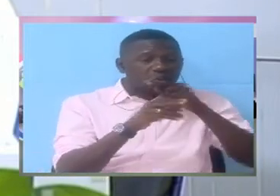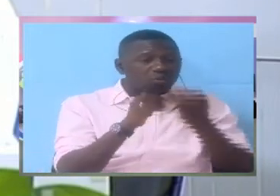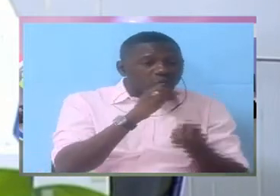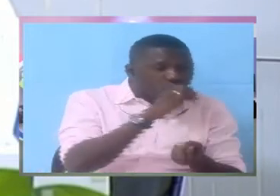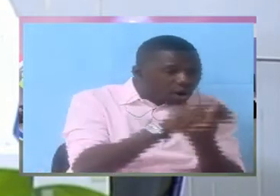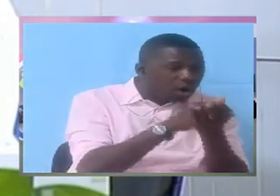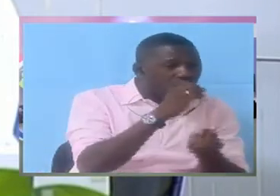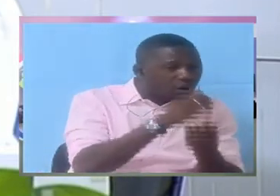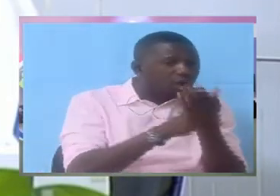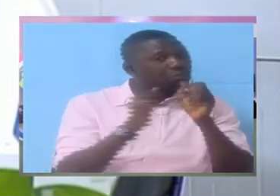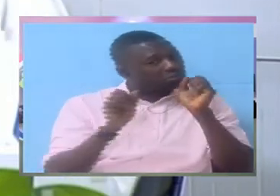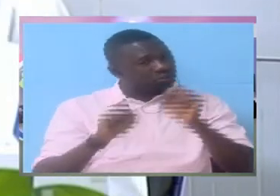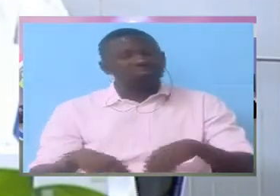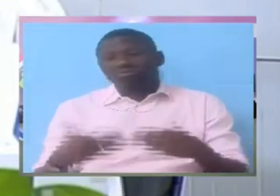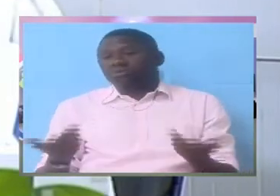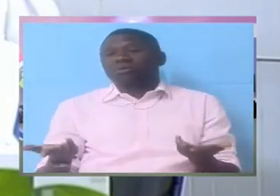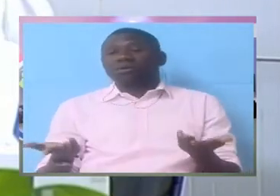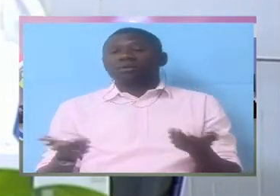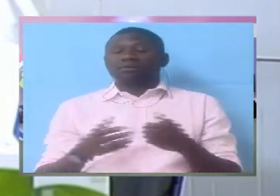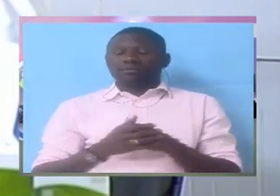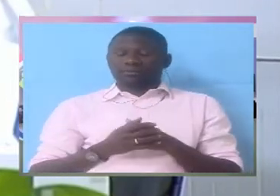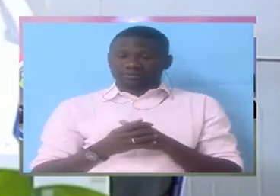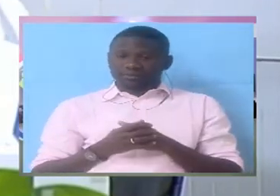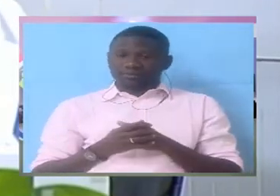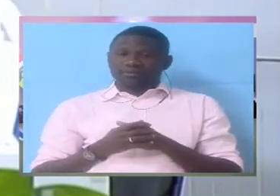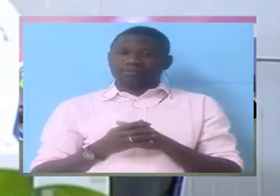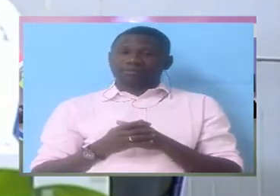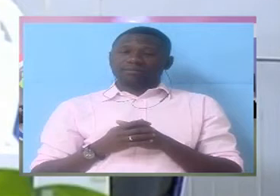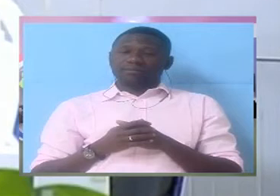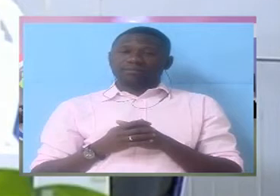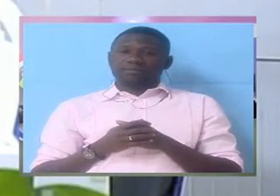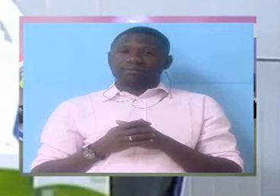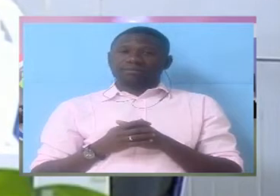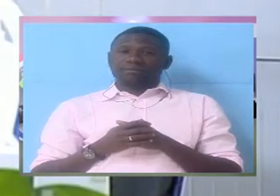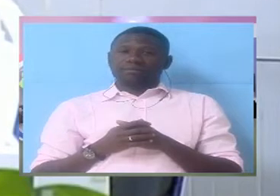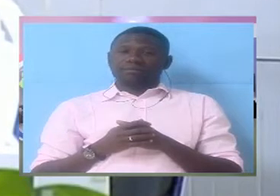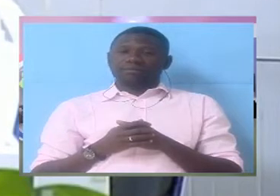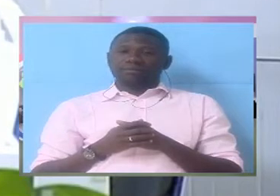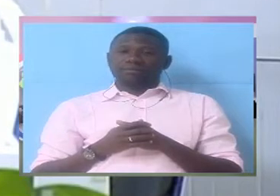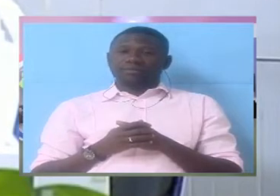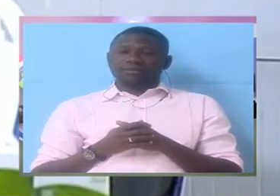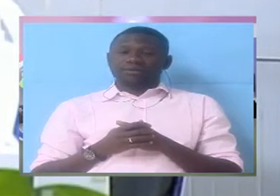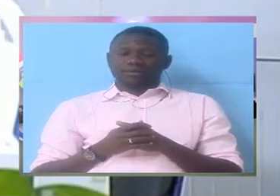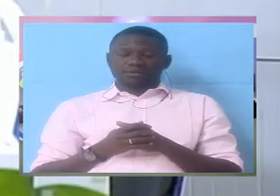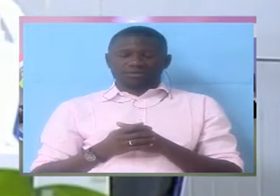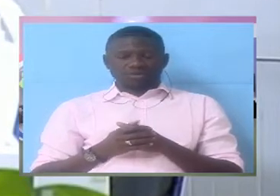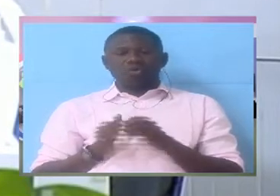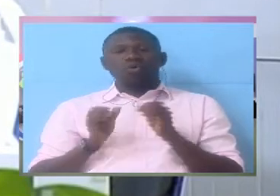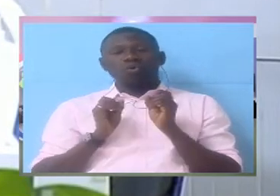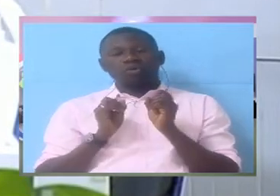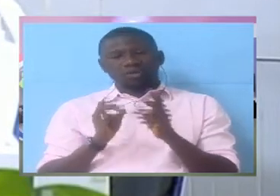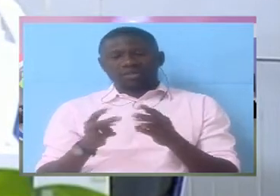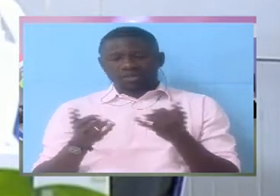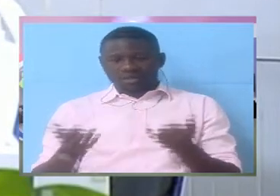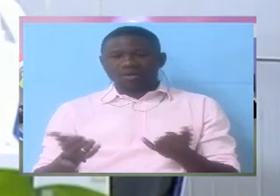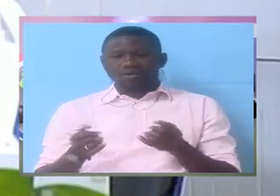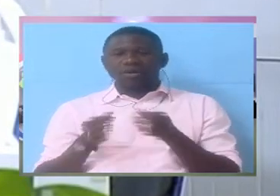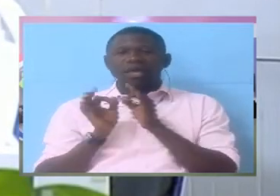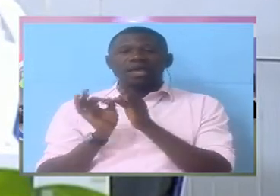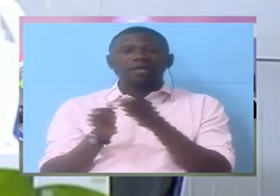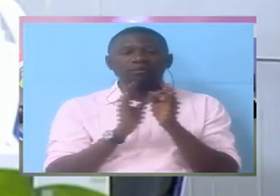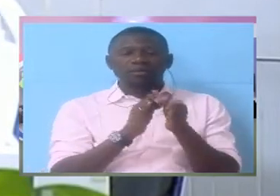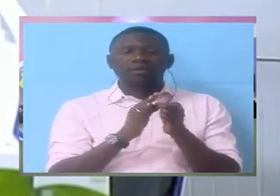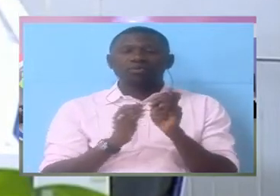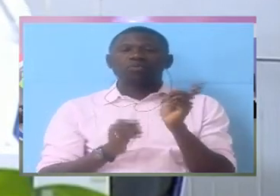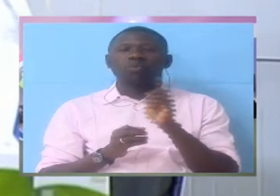Woto kibaro lube sotona le meni ya lonko ibe yoleto fintila. You lost the story. What happened? Kwenye ulanya afonye ba. Muneketa. You and